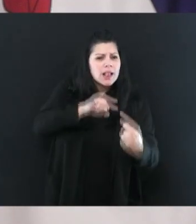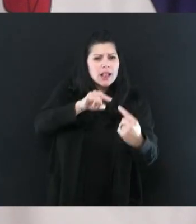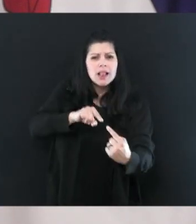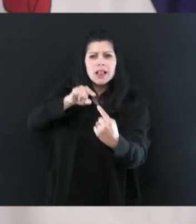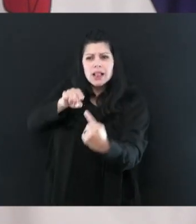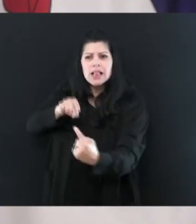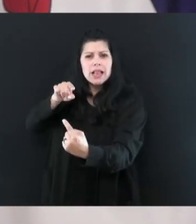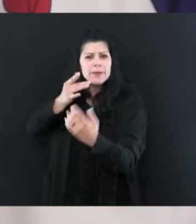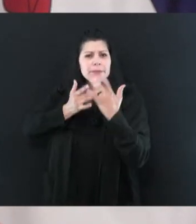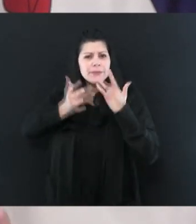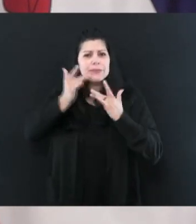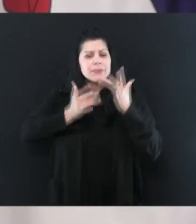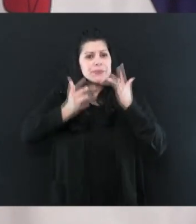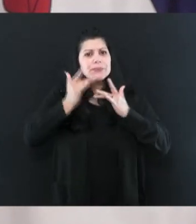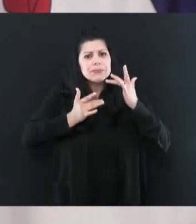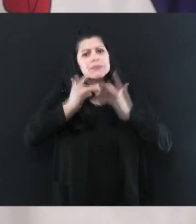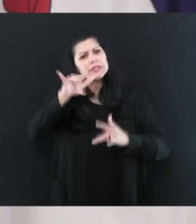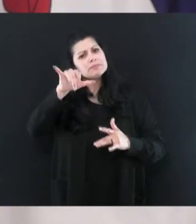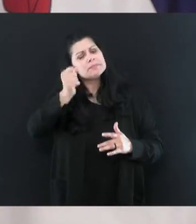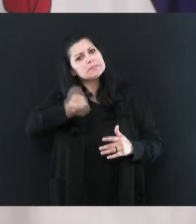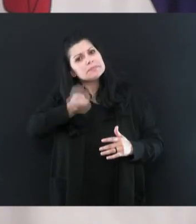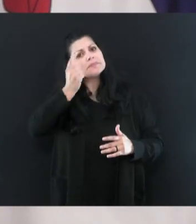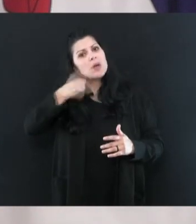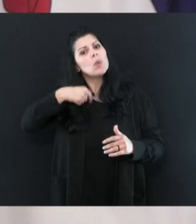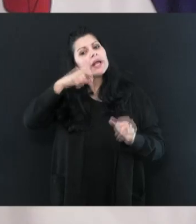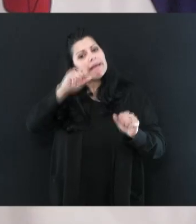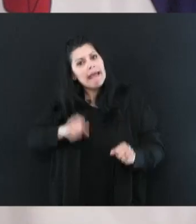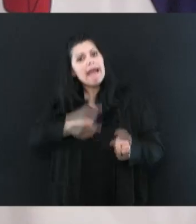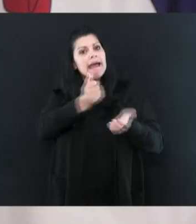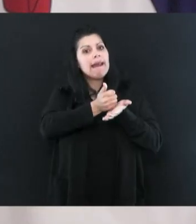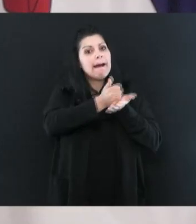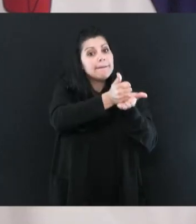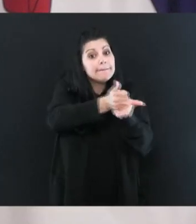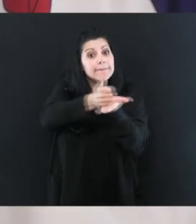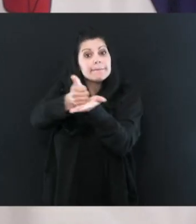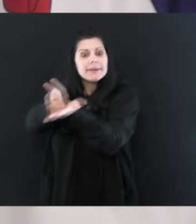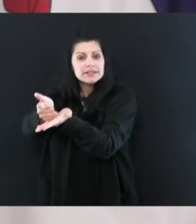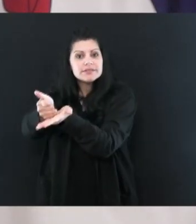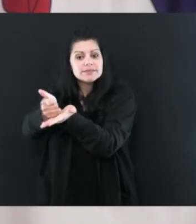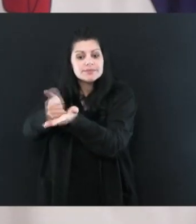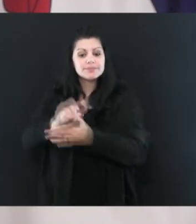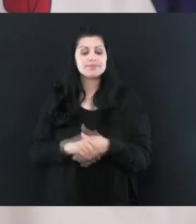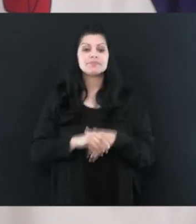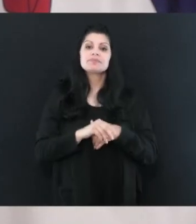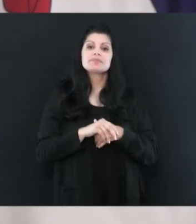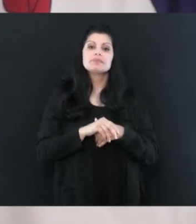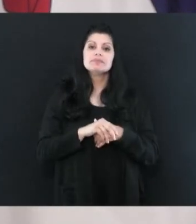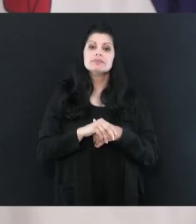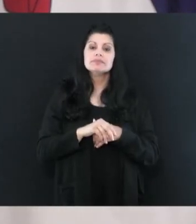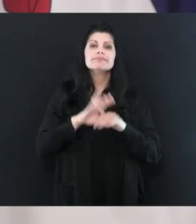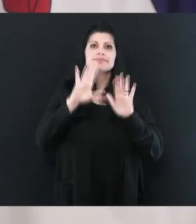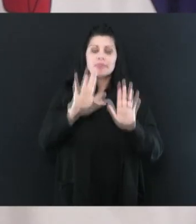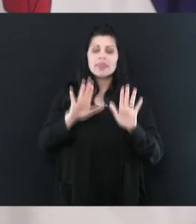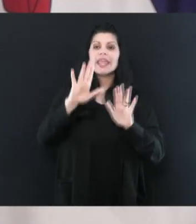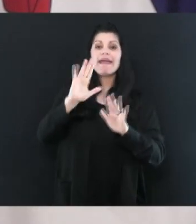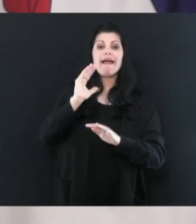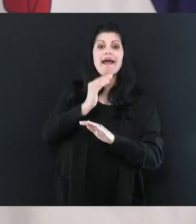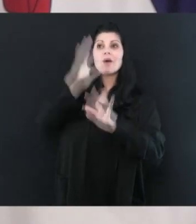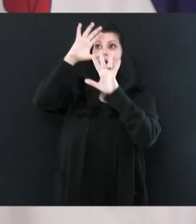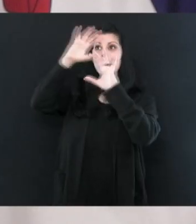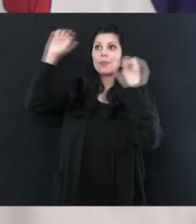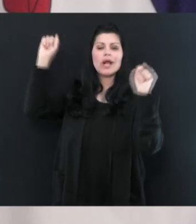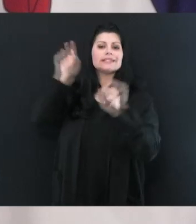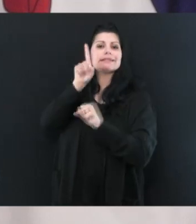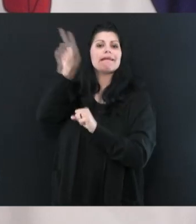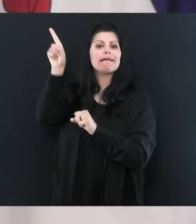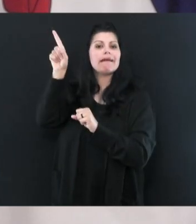help. And absolutely so. With all that being said, our president tweeted out the other day, he says